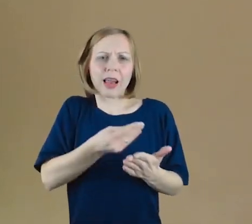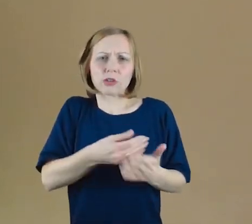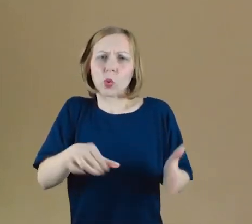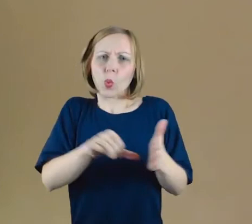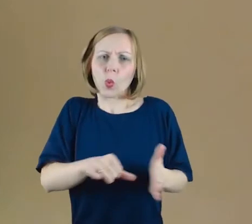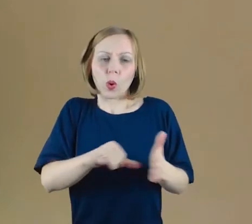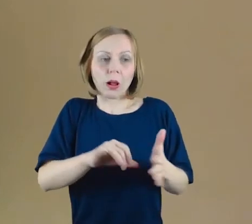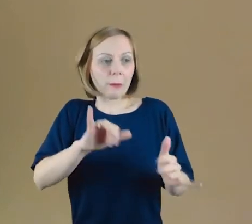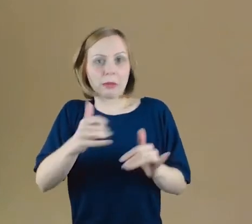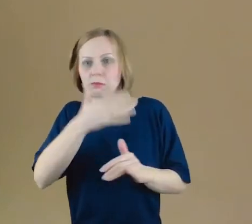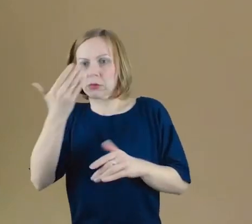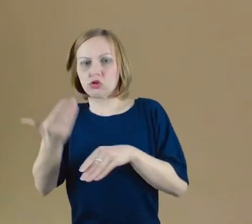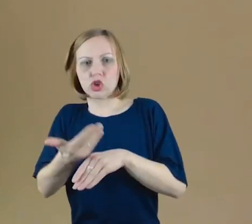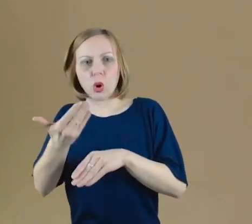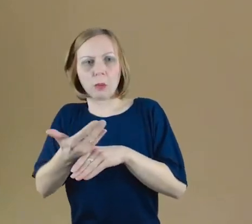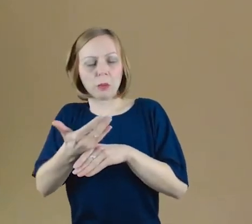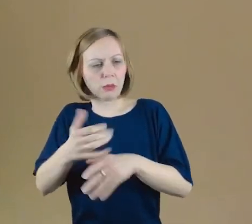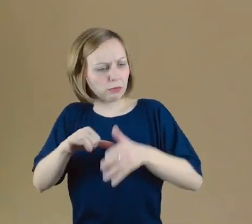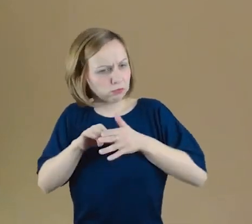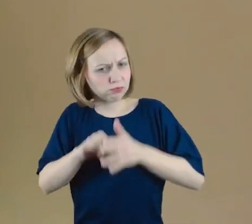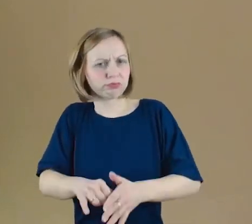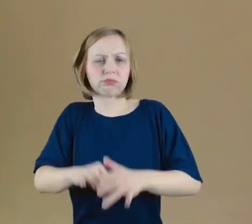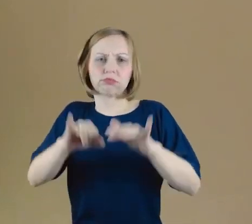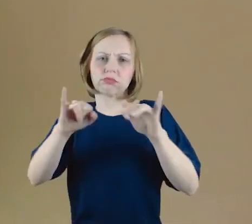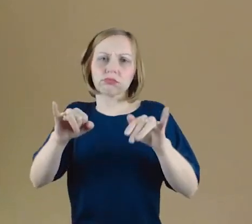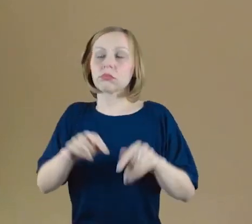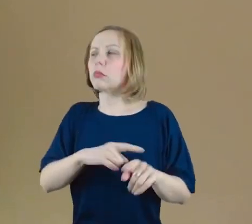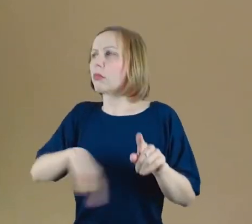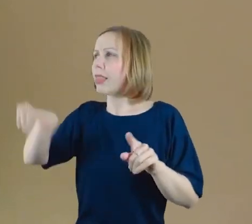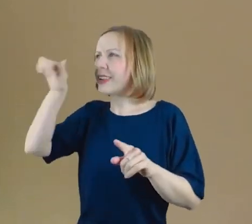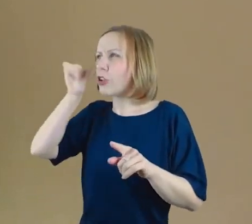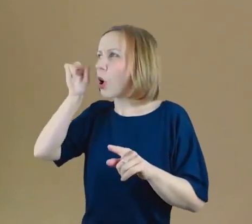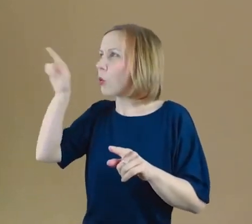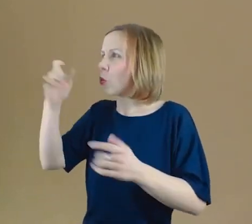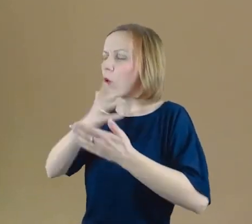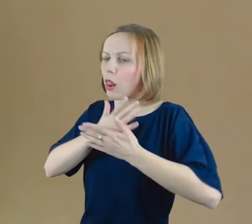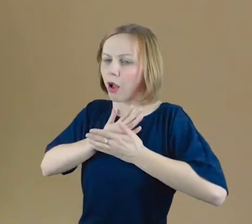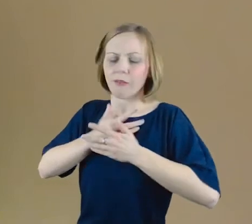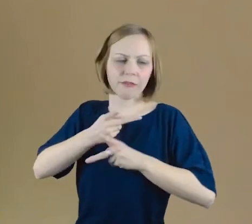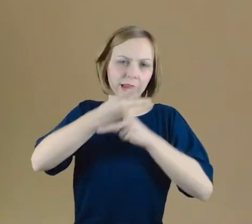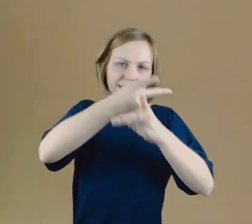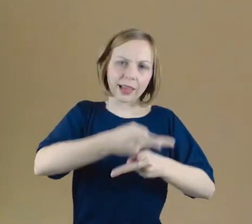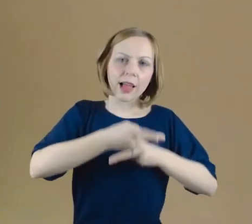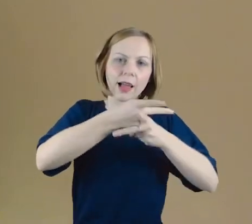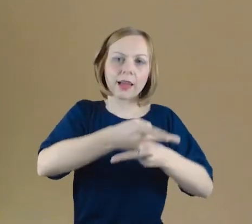those who face unemployment and hardship. May they know that you love and care for them.